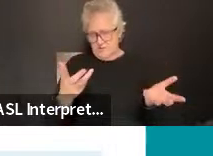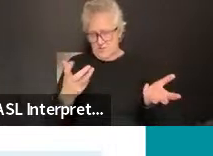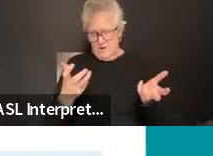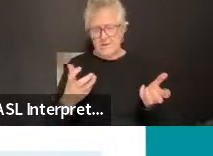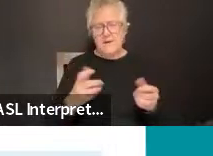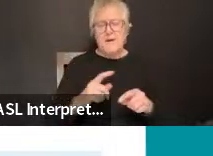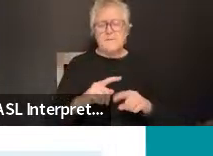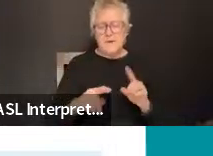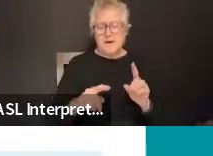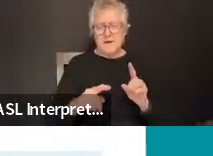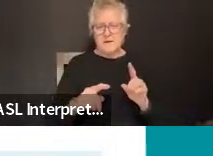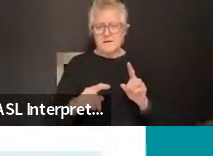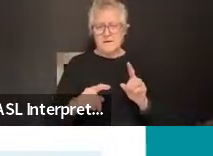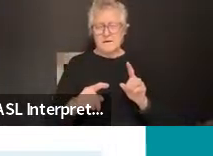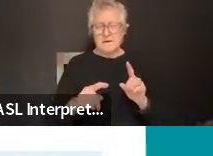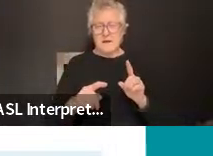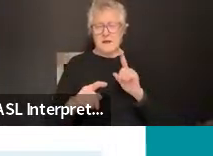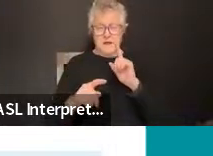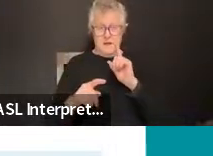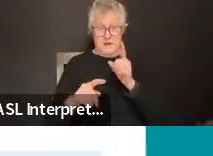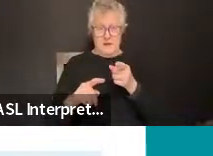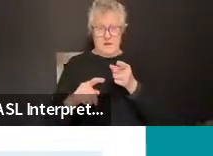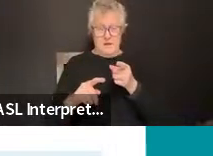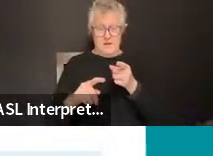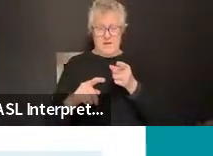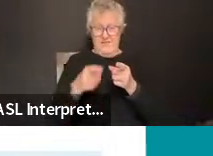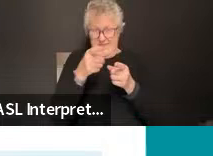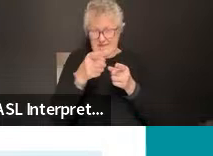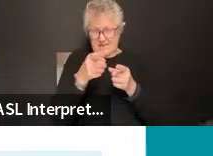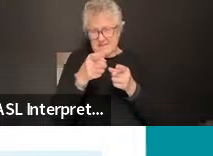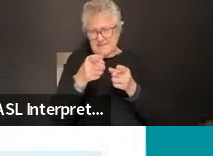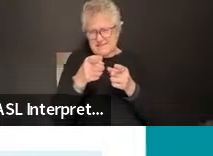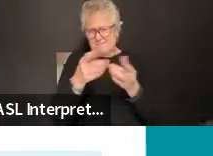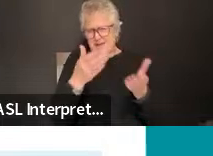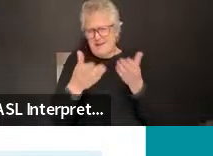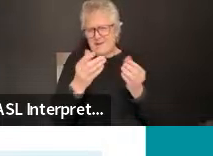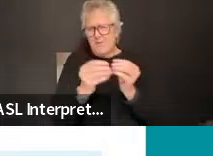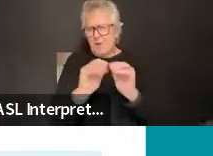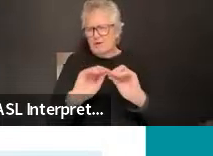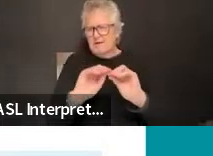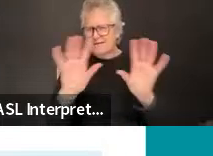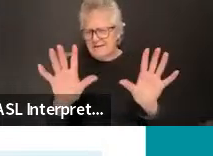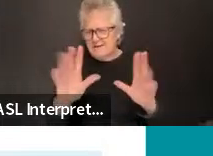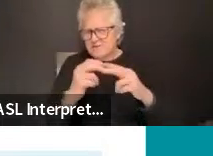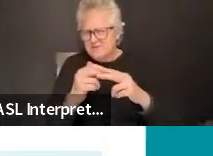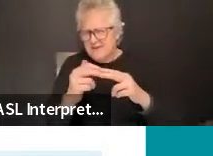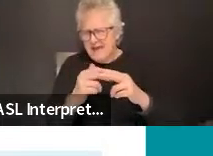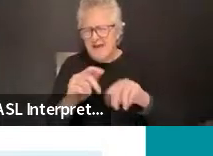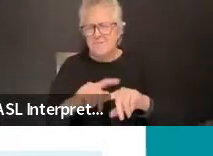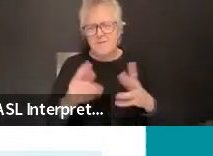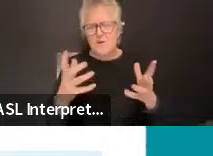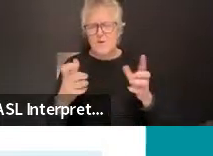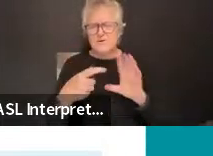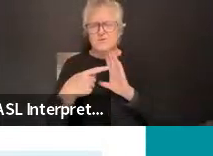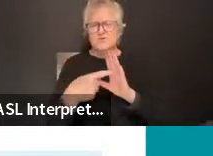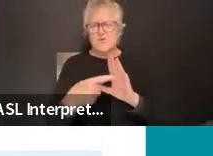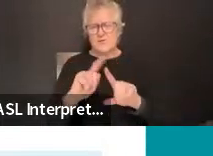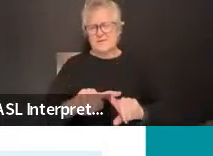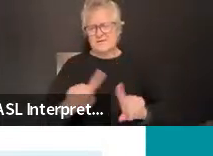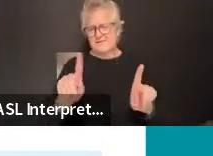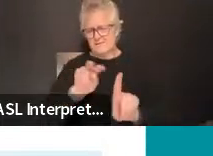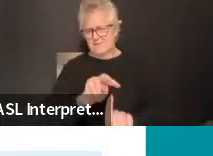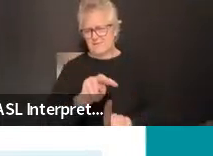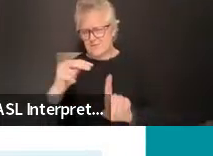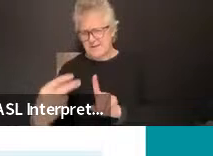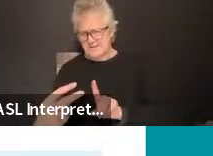earlier slides, this may seem like it's more useful, but we wanted to go through the diagrams of just basically how the stations are figured out first. So